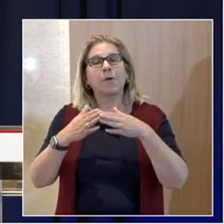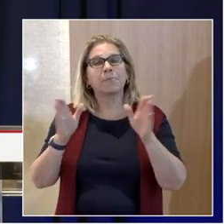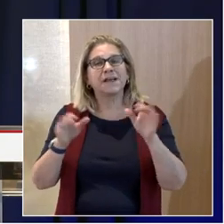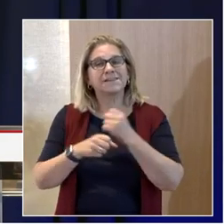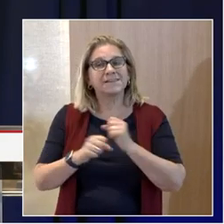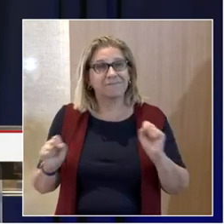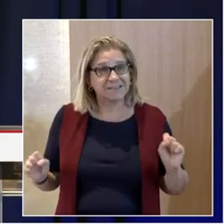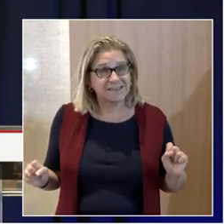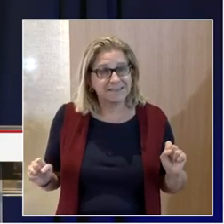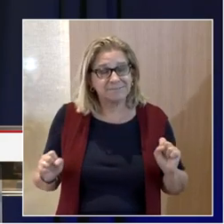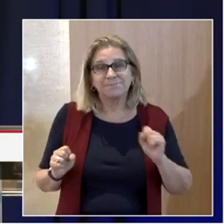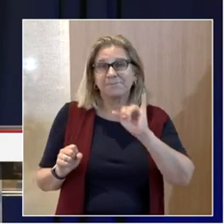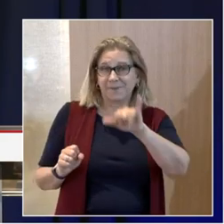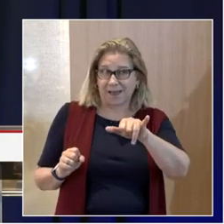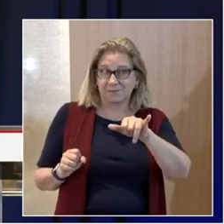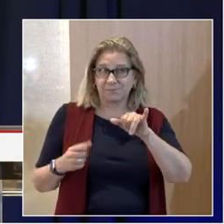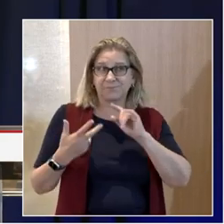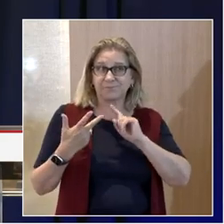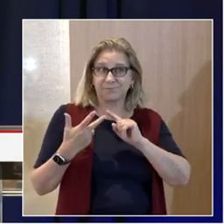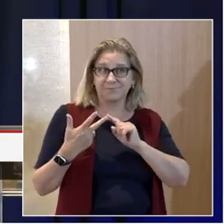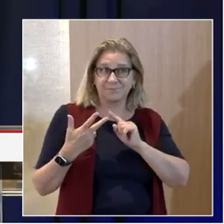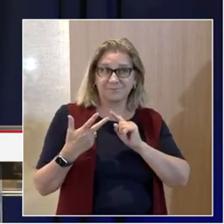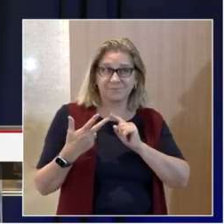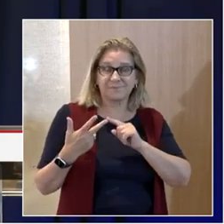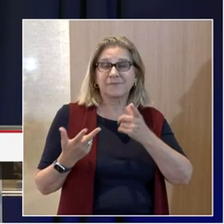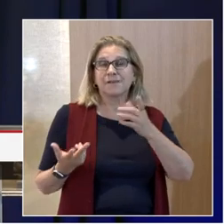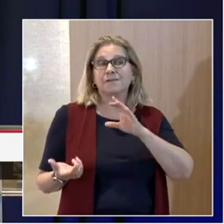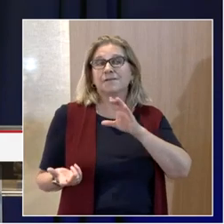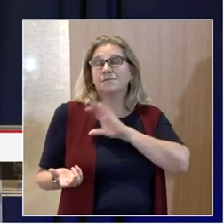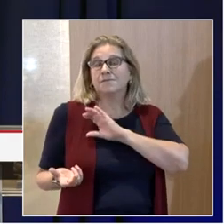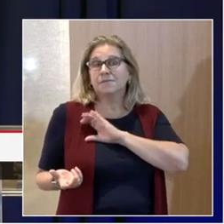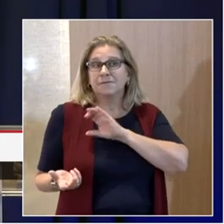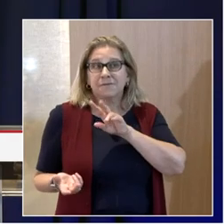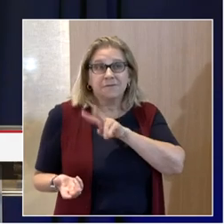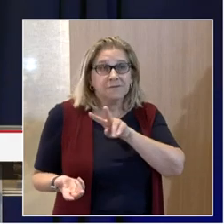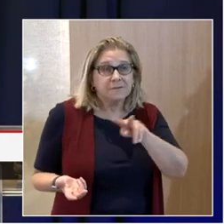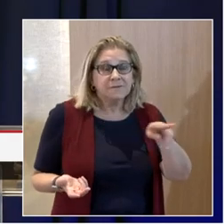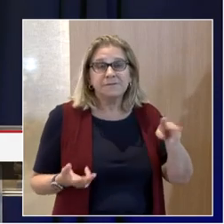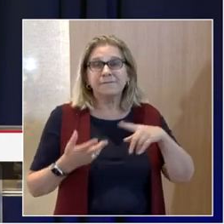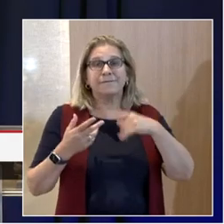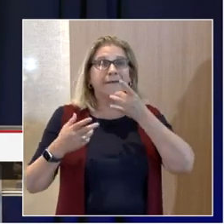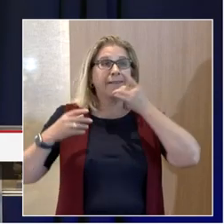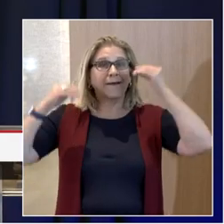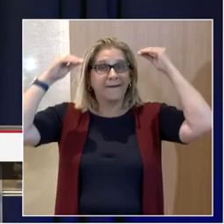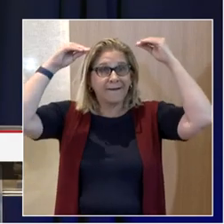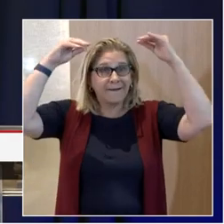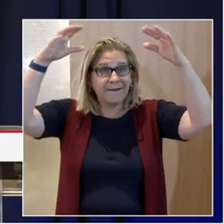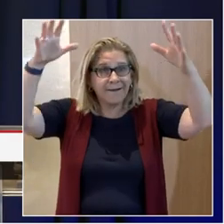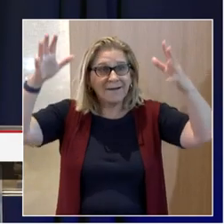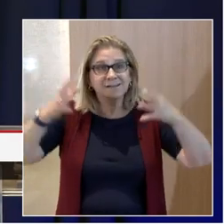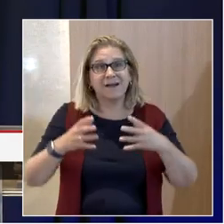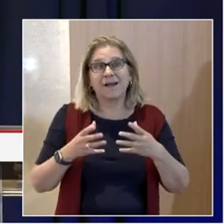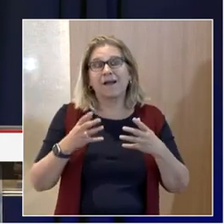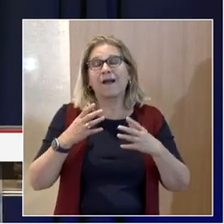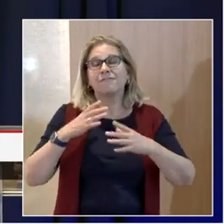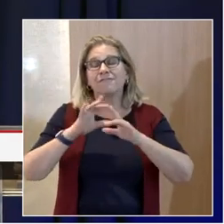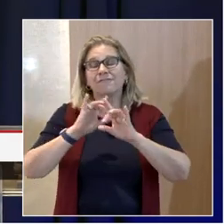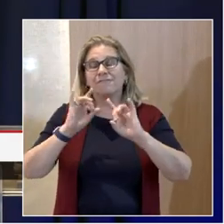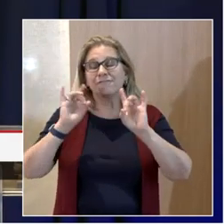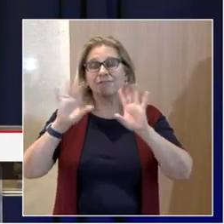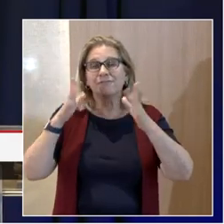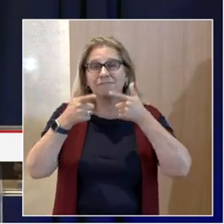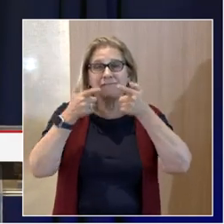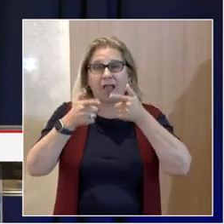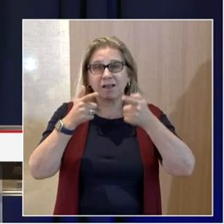like patrols, this could be for things like more lighting, more violence prevention efforts, and again, under the recognition that a